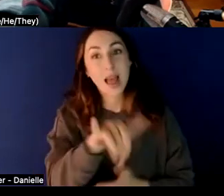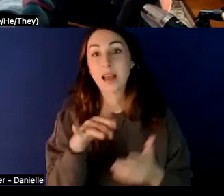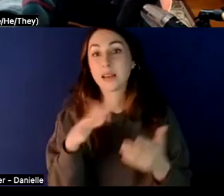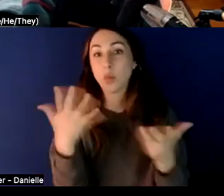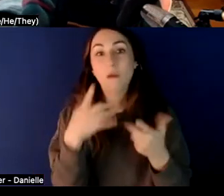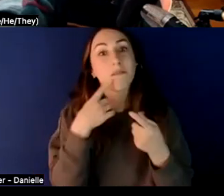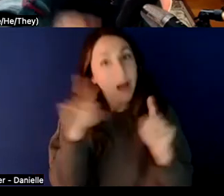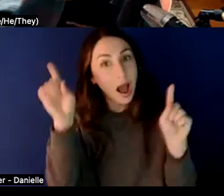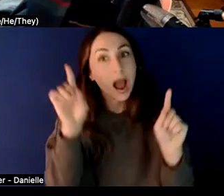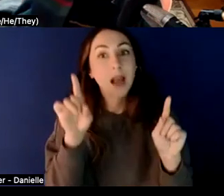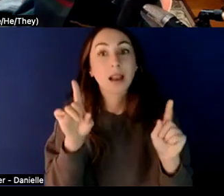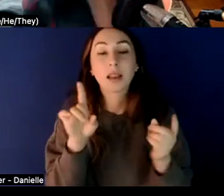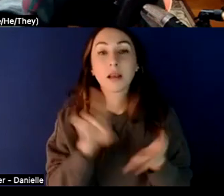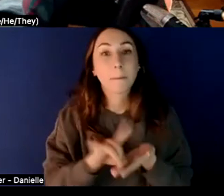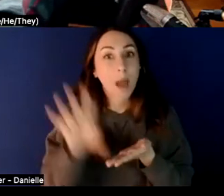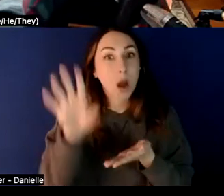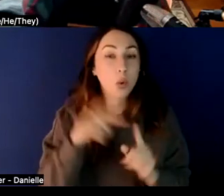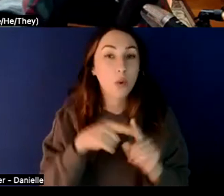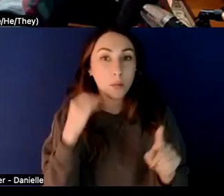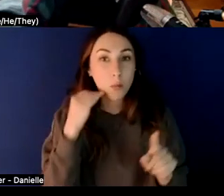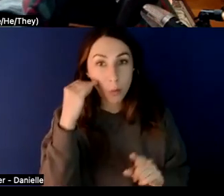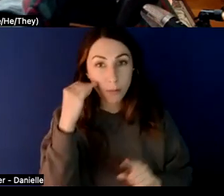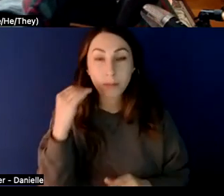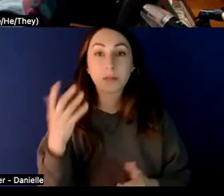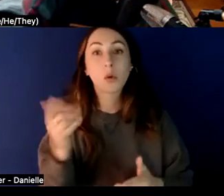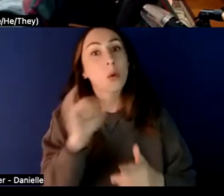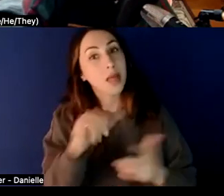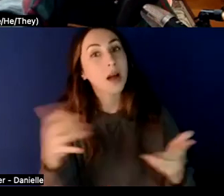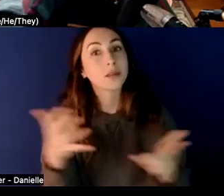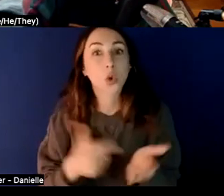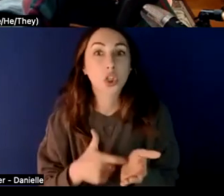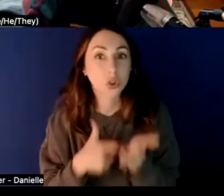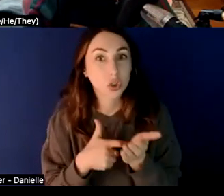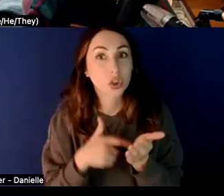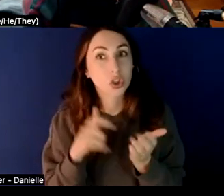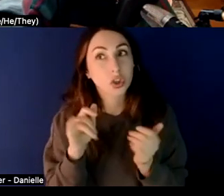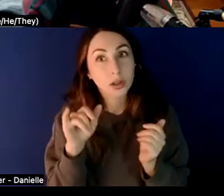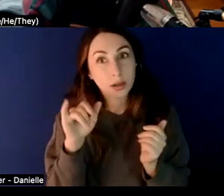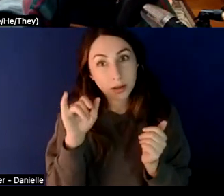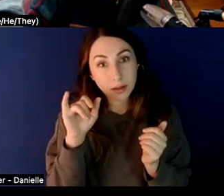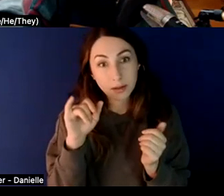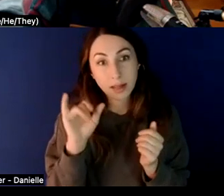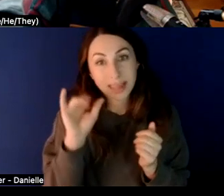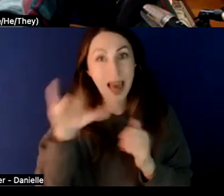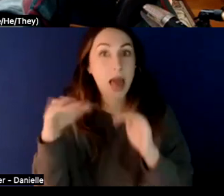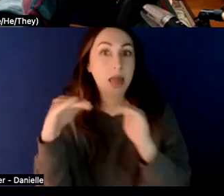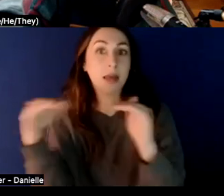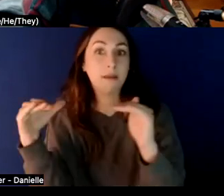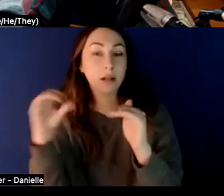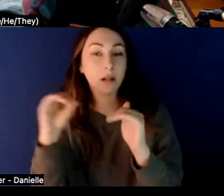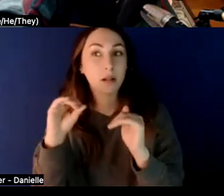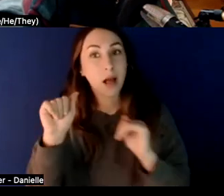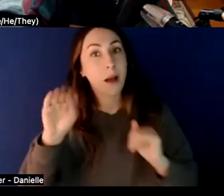that's what it took, you know, it was like that level of abuse, but the abuse that was